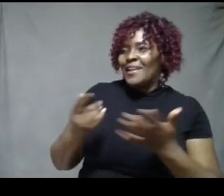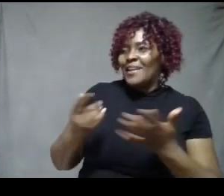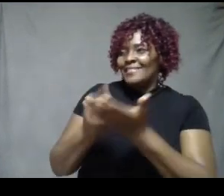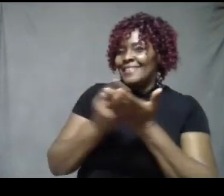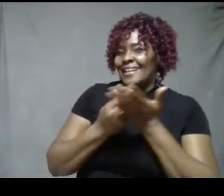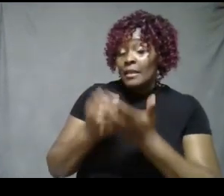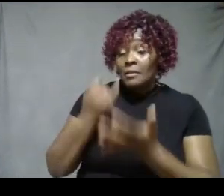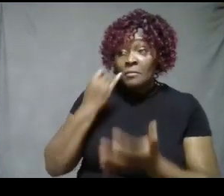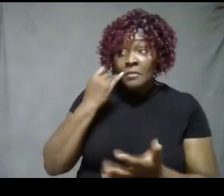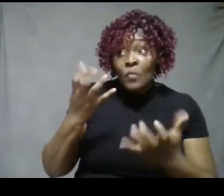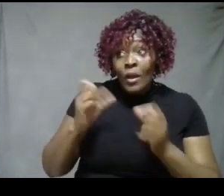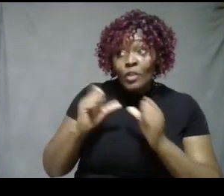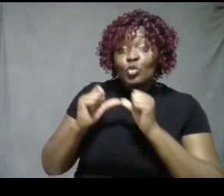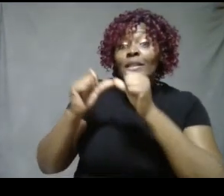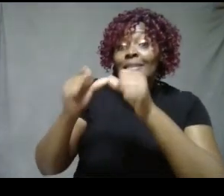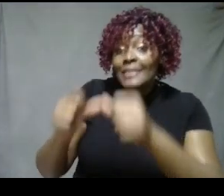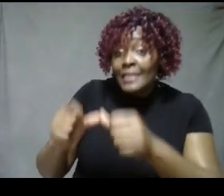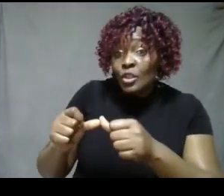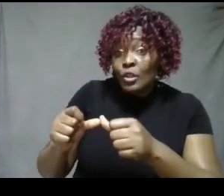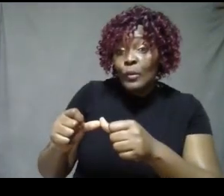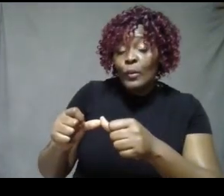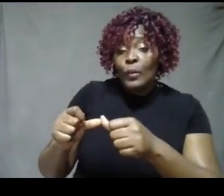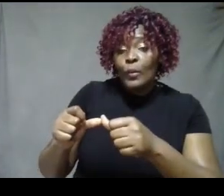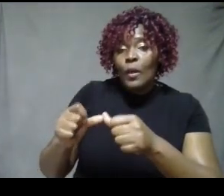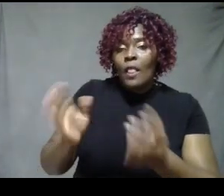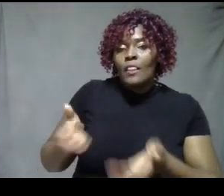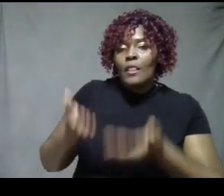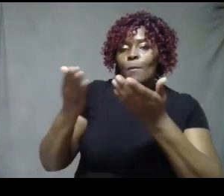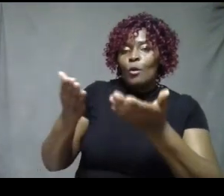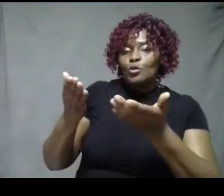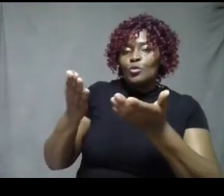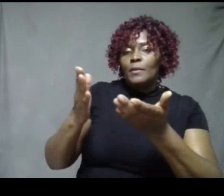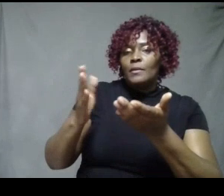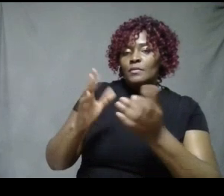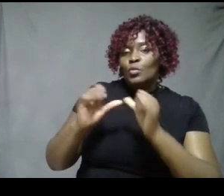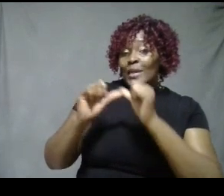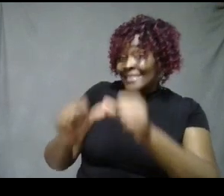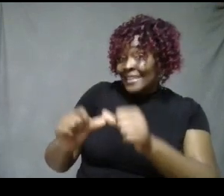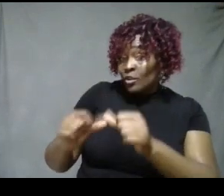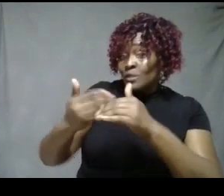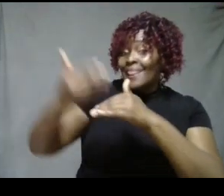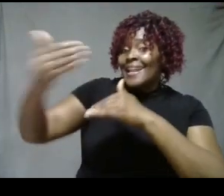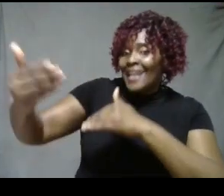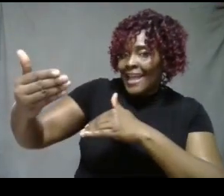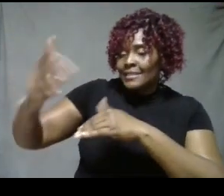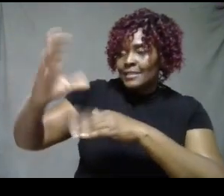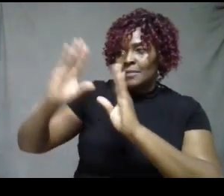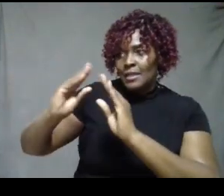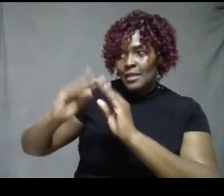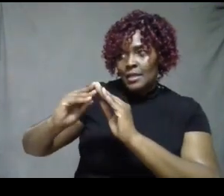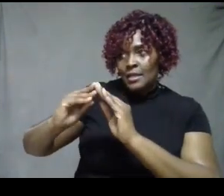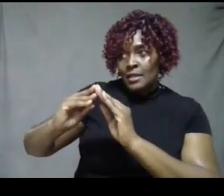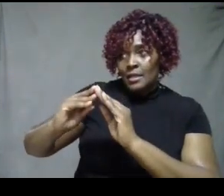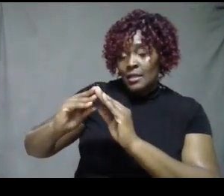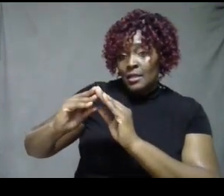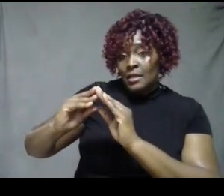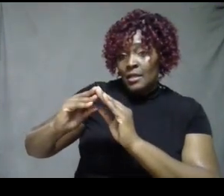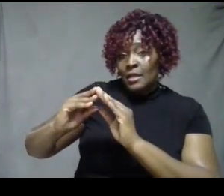if you'd like to continue this item, the motion would be a motion to continue to the next City Commission meeting. But